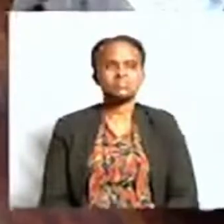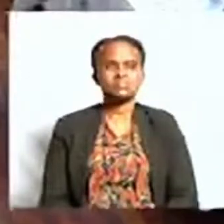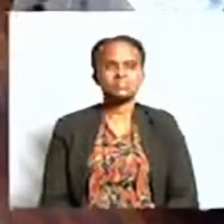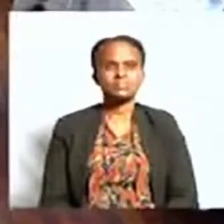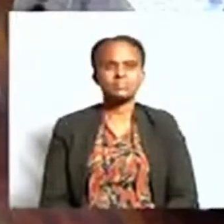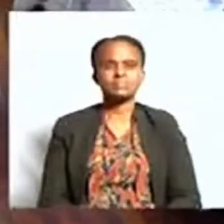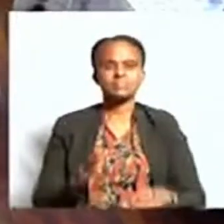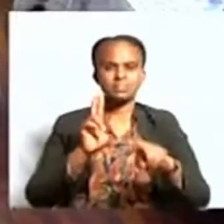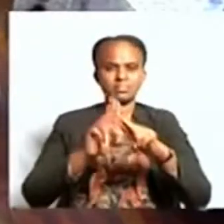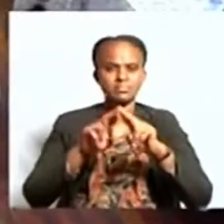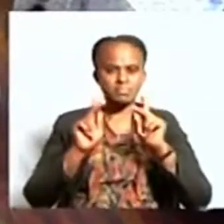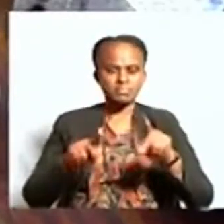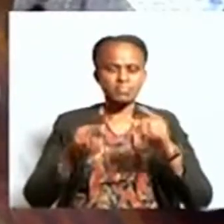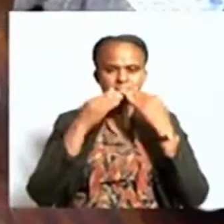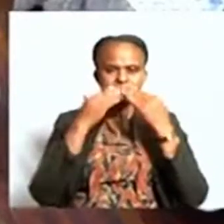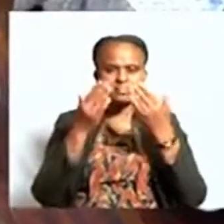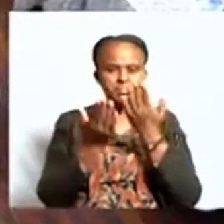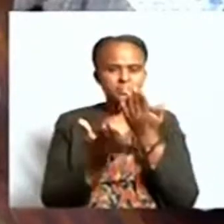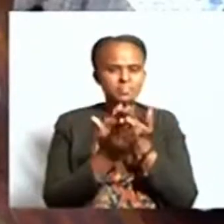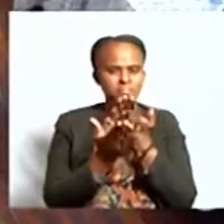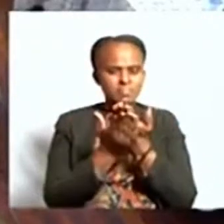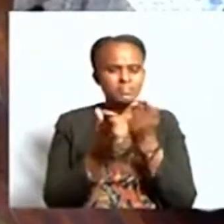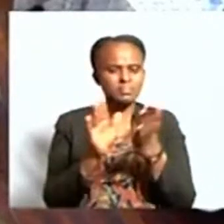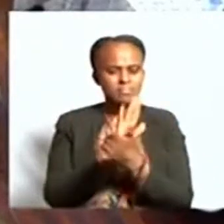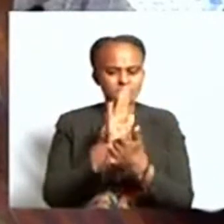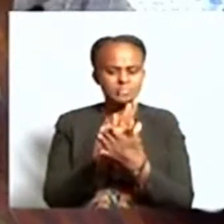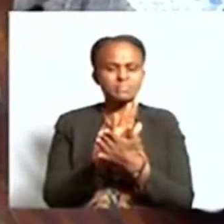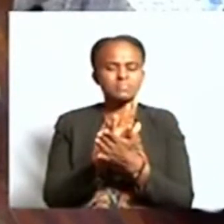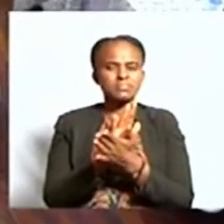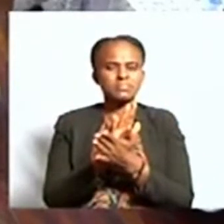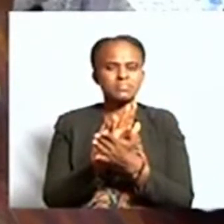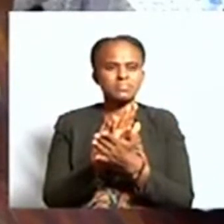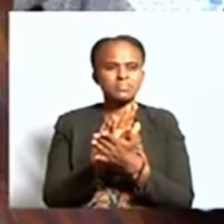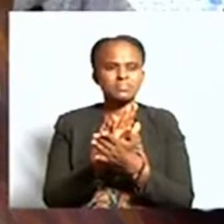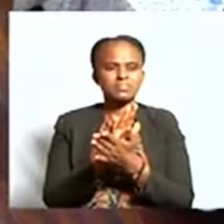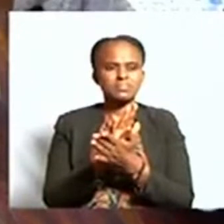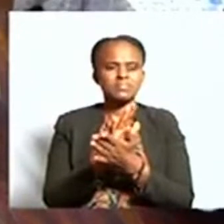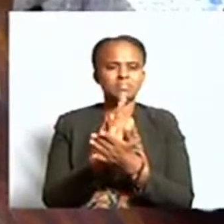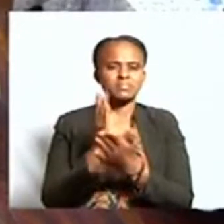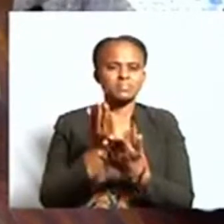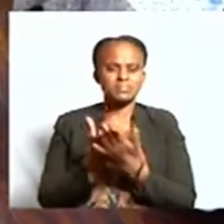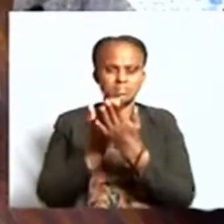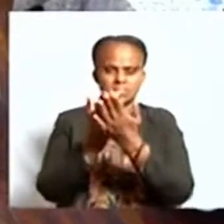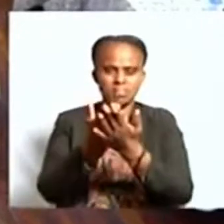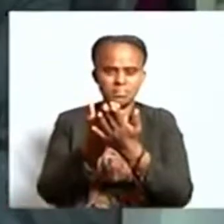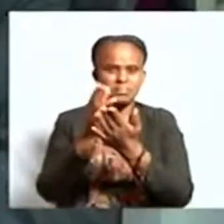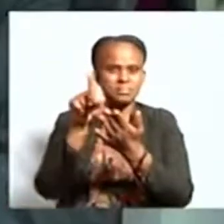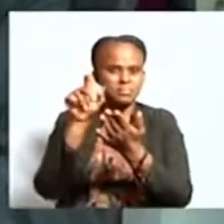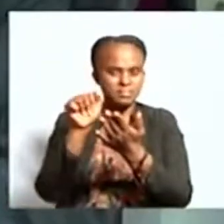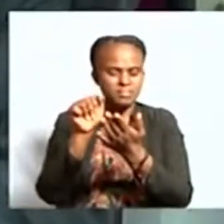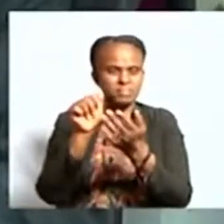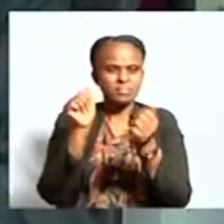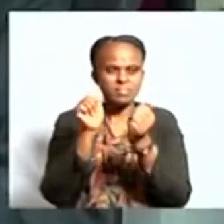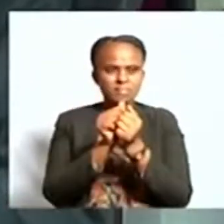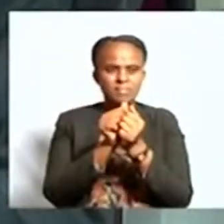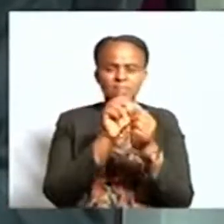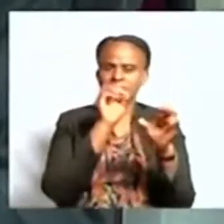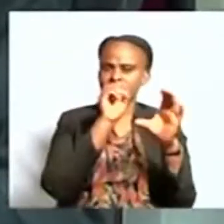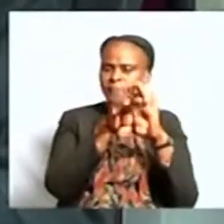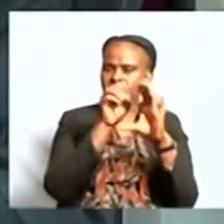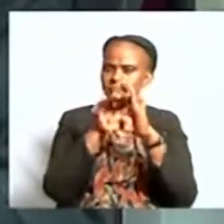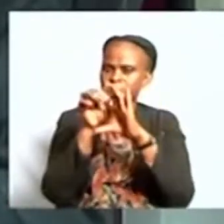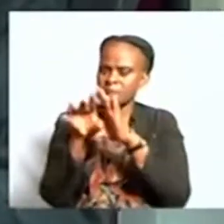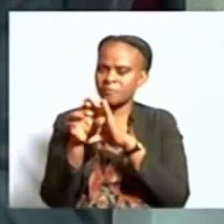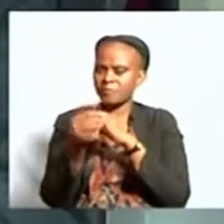Thank you, Chair. Through the PS, the supporting documents will be tabled by the PS. And in terms of the deposits,